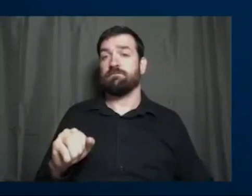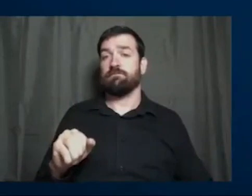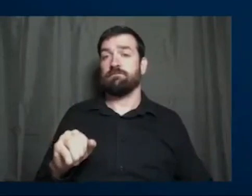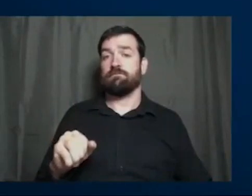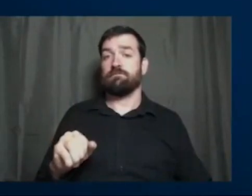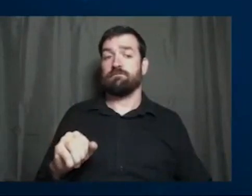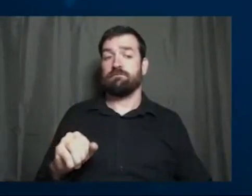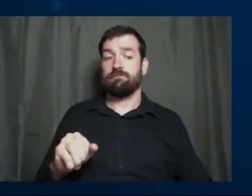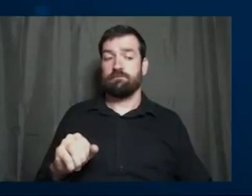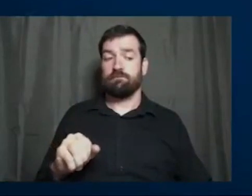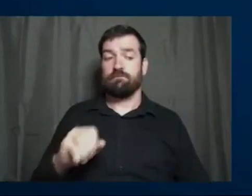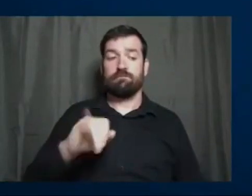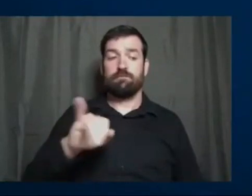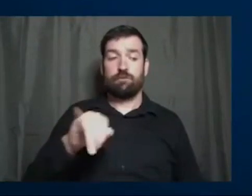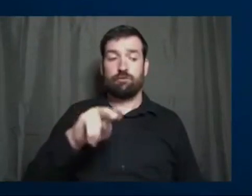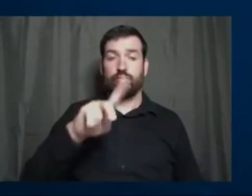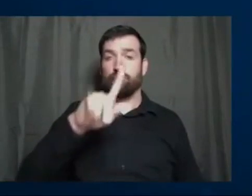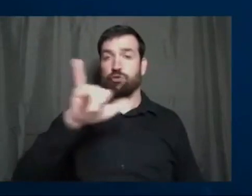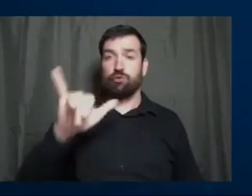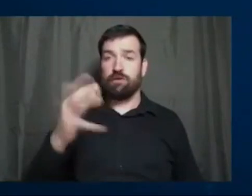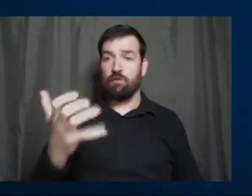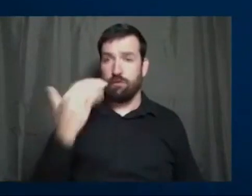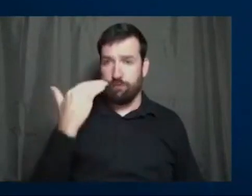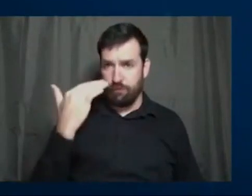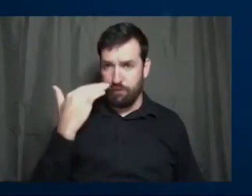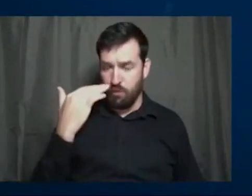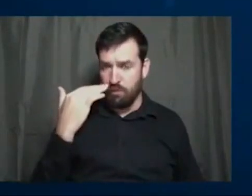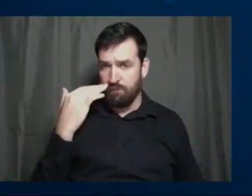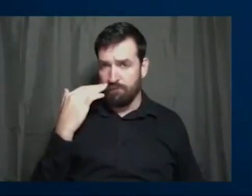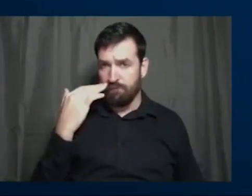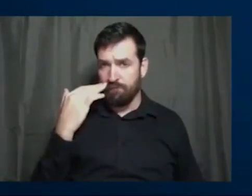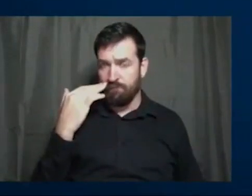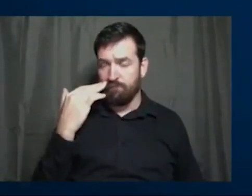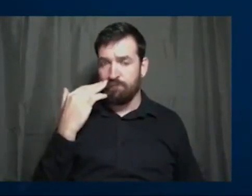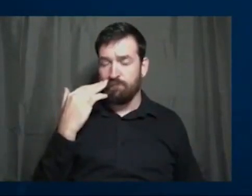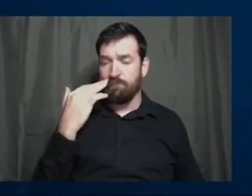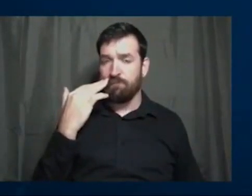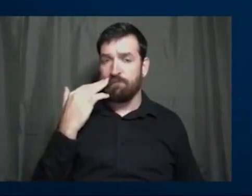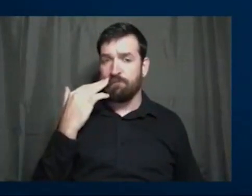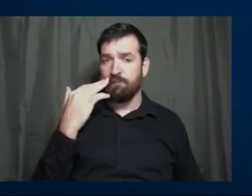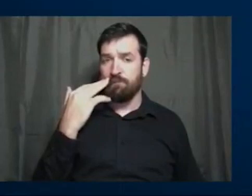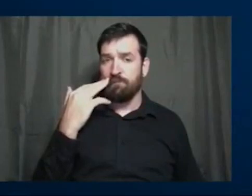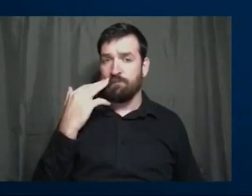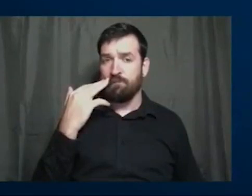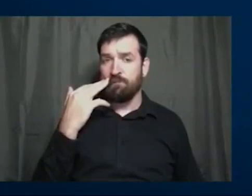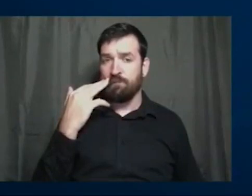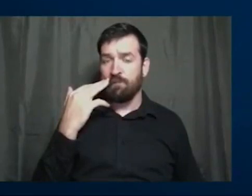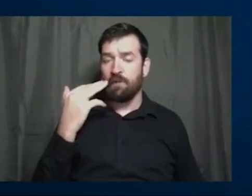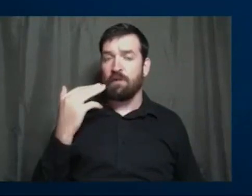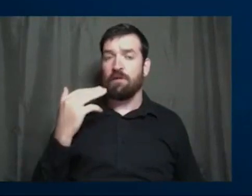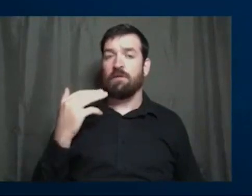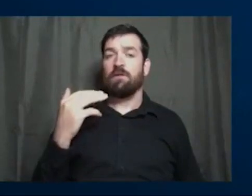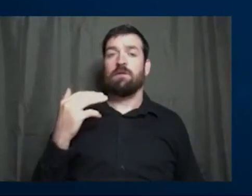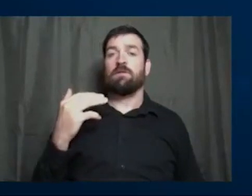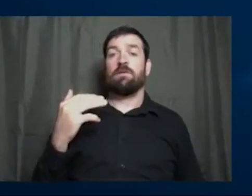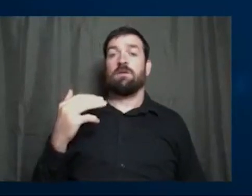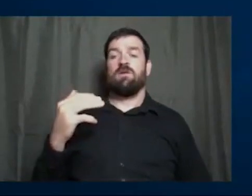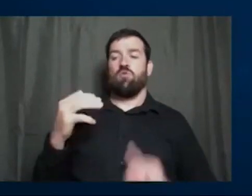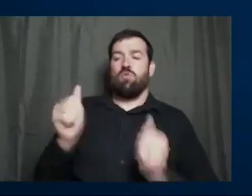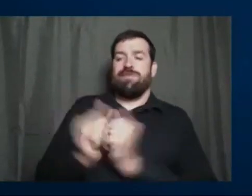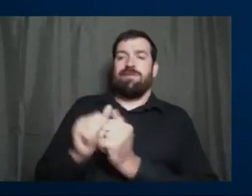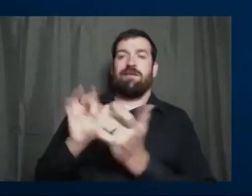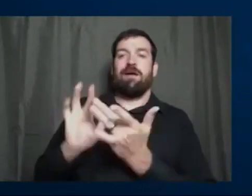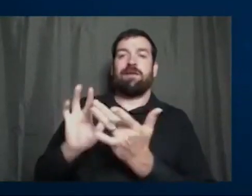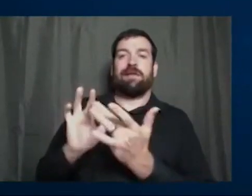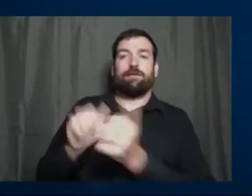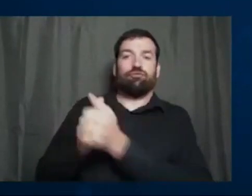Judy wants to know, what's the level of cooperation, non-cooperation with contact tracers? Are we hearing